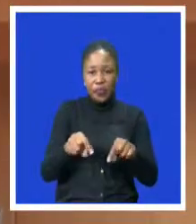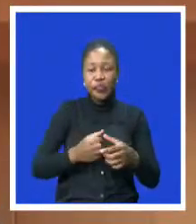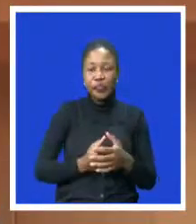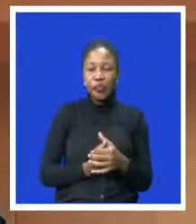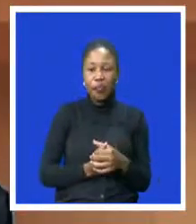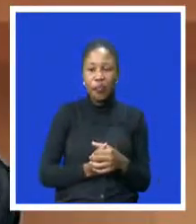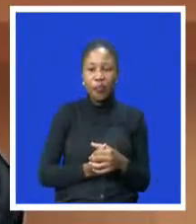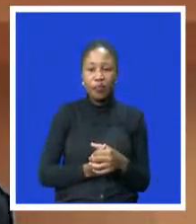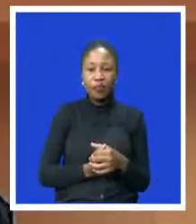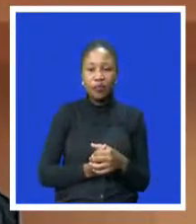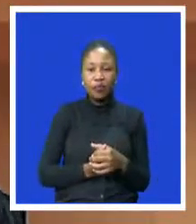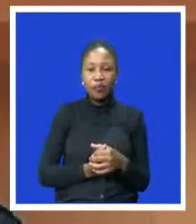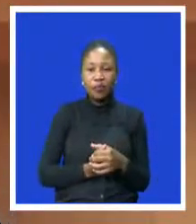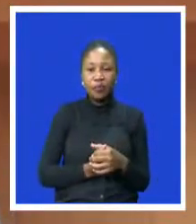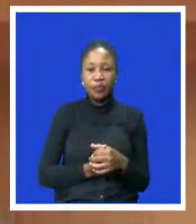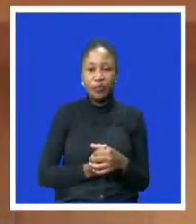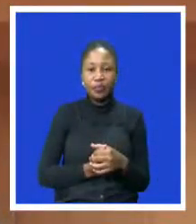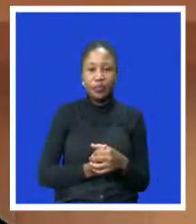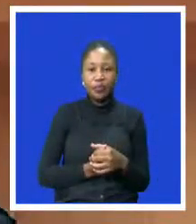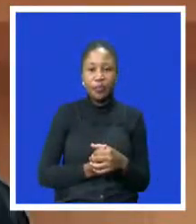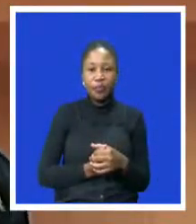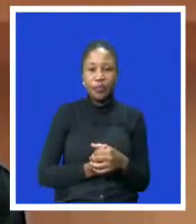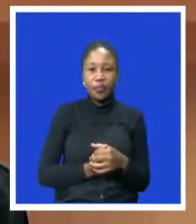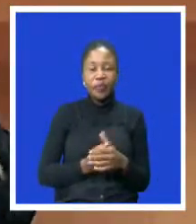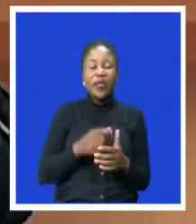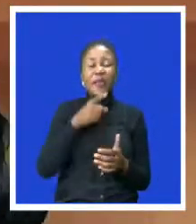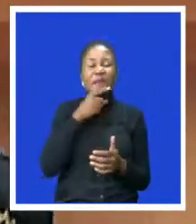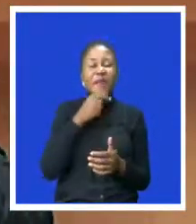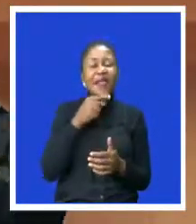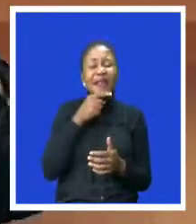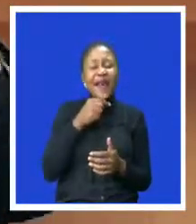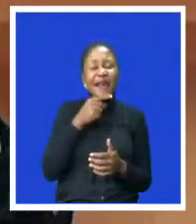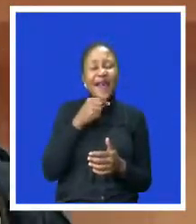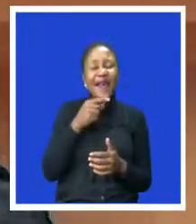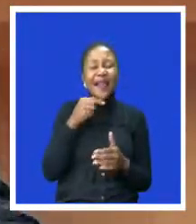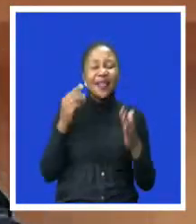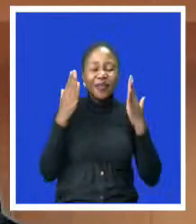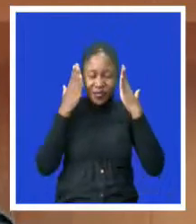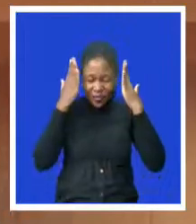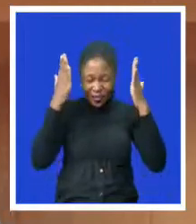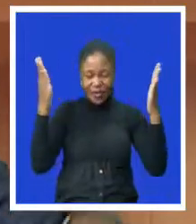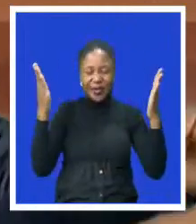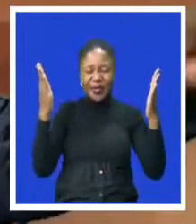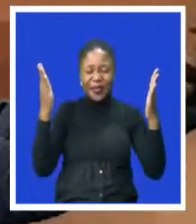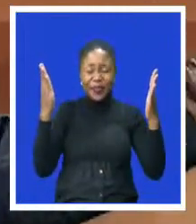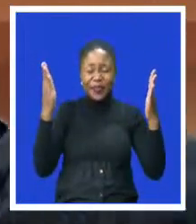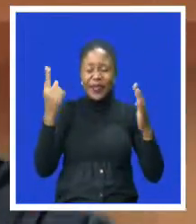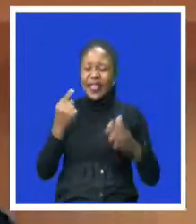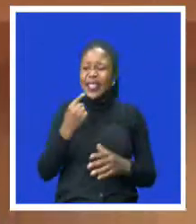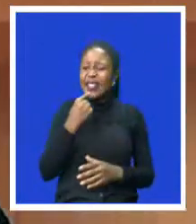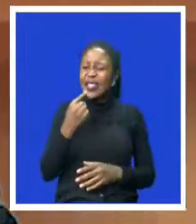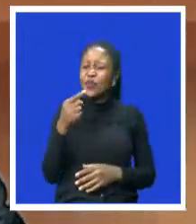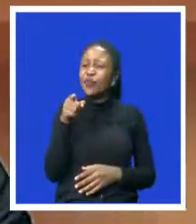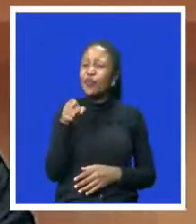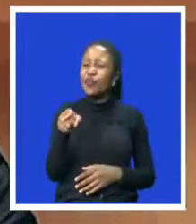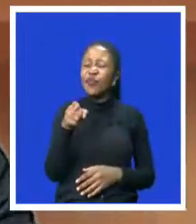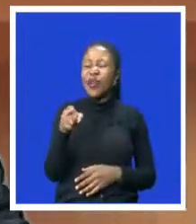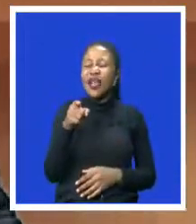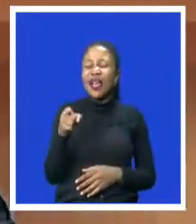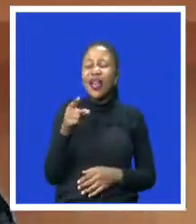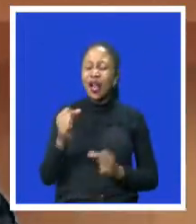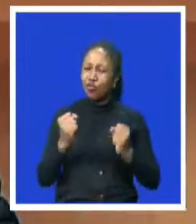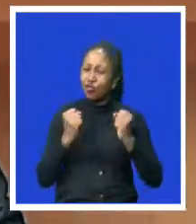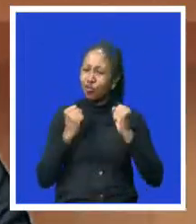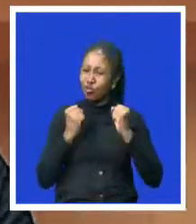you are looking forward to be known as a man because there is a kraal at